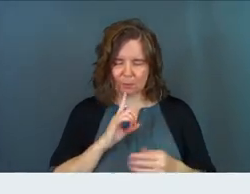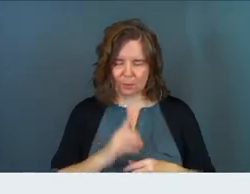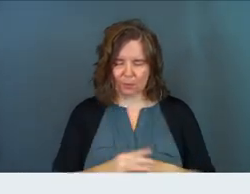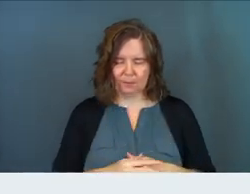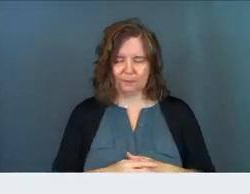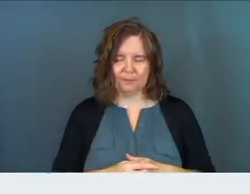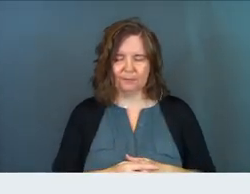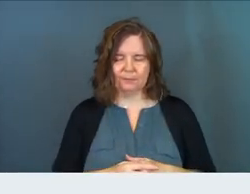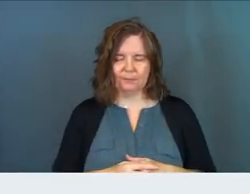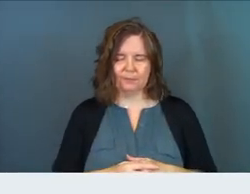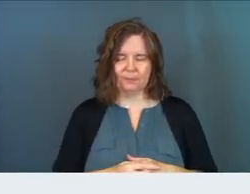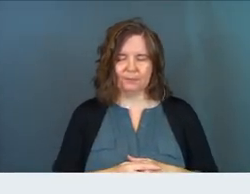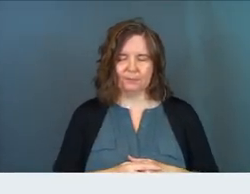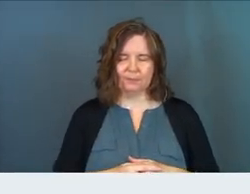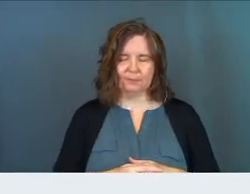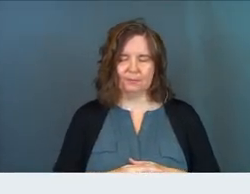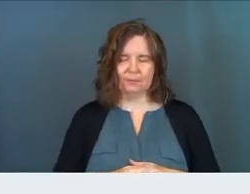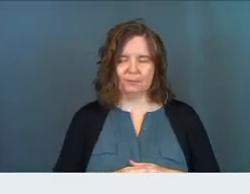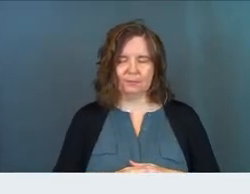are.